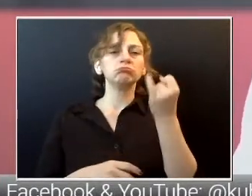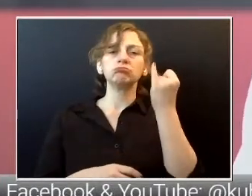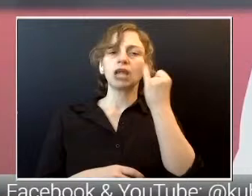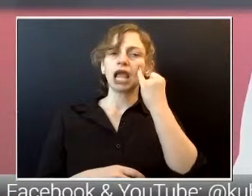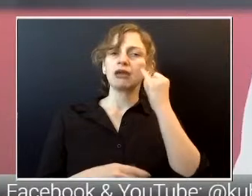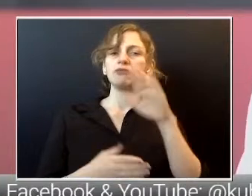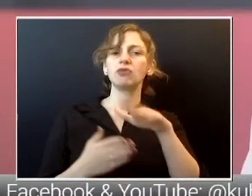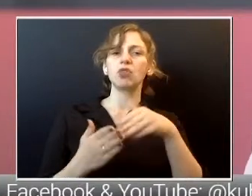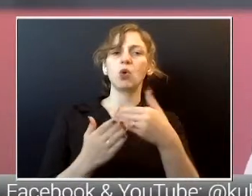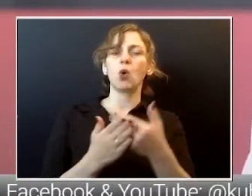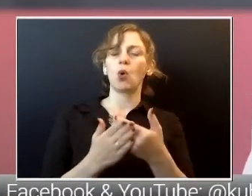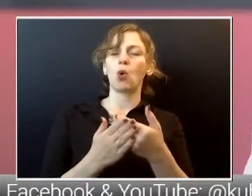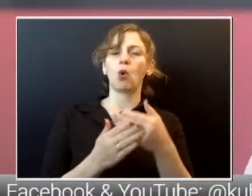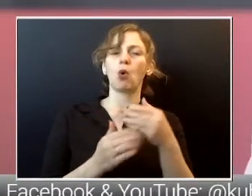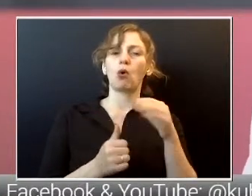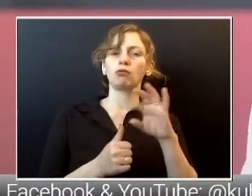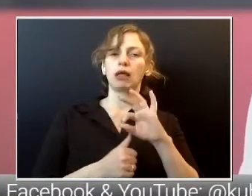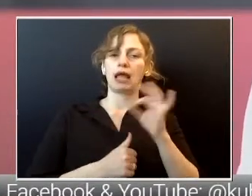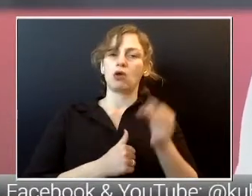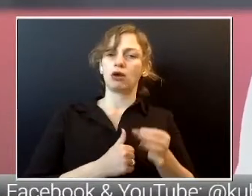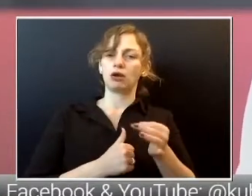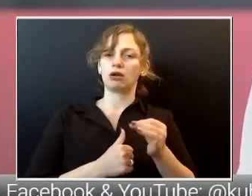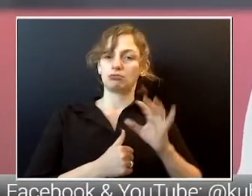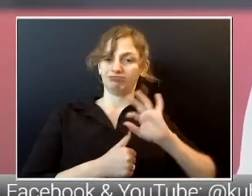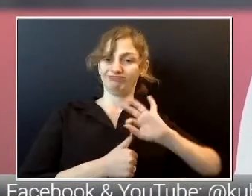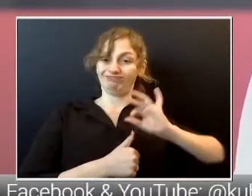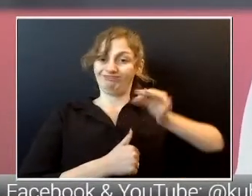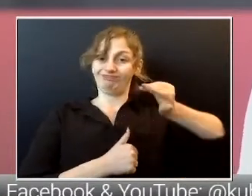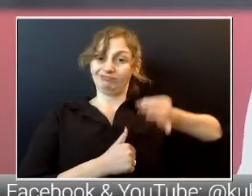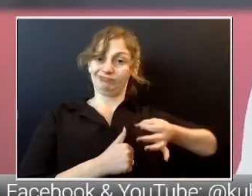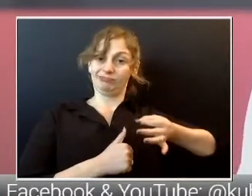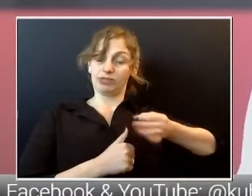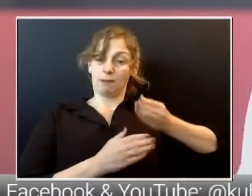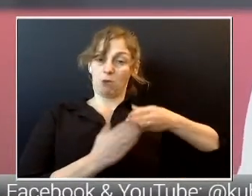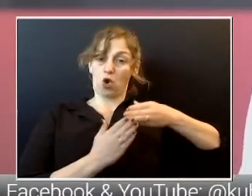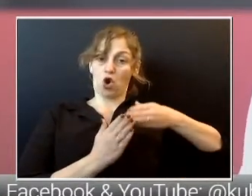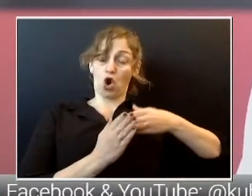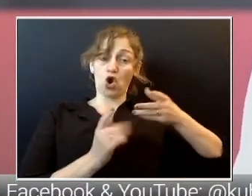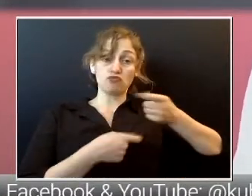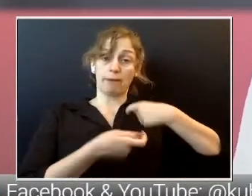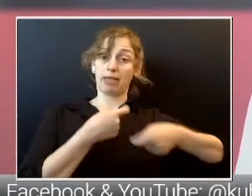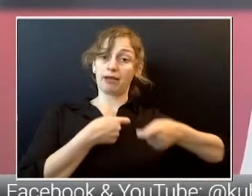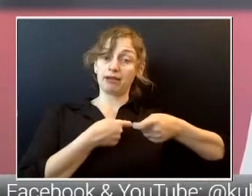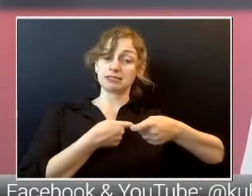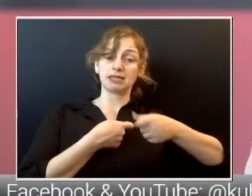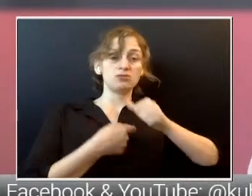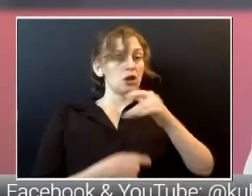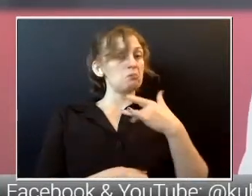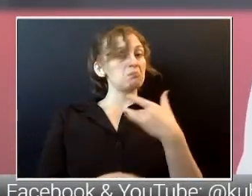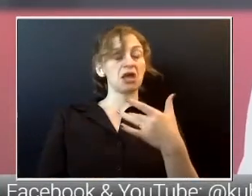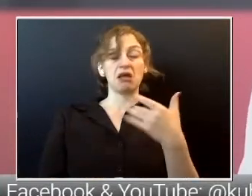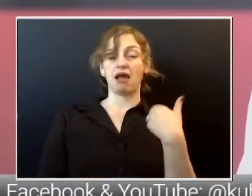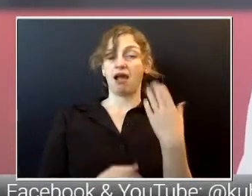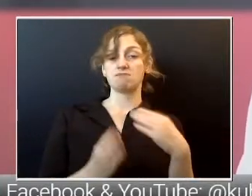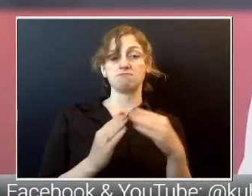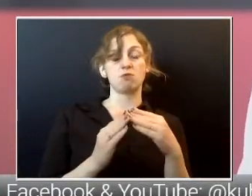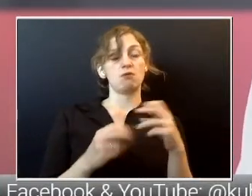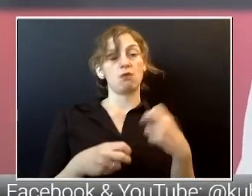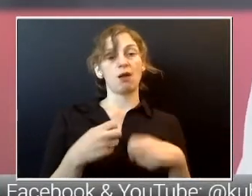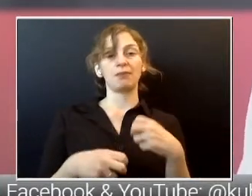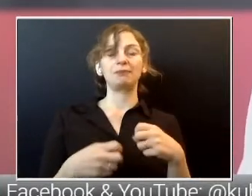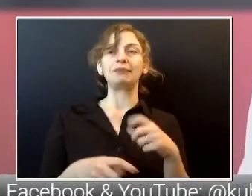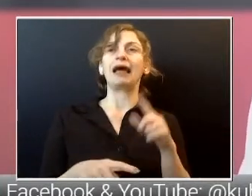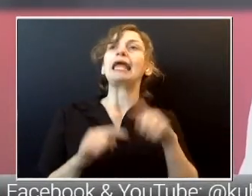initial part of the aorta, the ascending aorta, is replaced, then it's unusual to have any further problems. I can't say it would never happen, but it